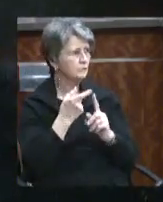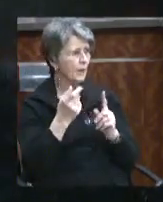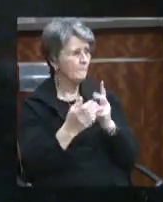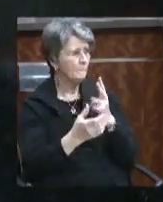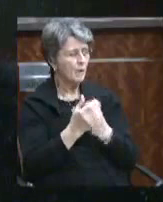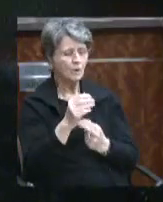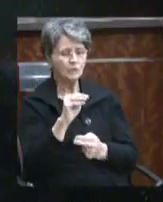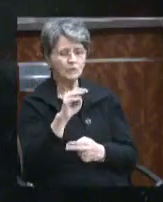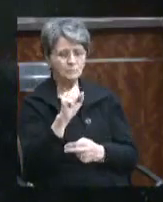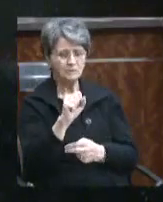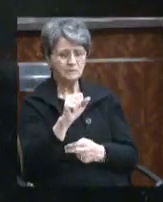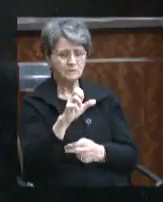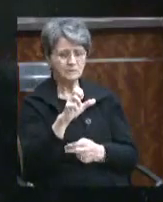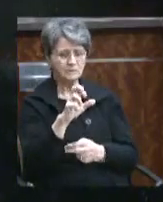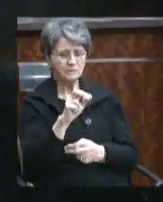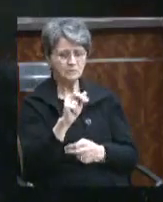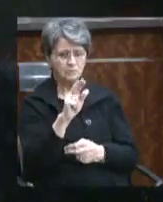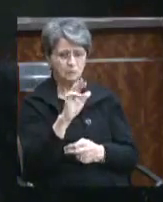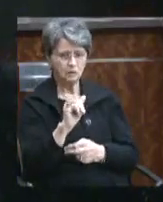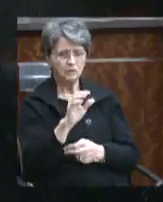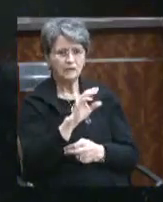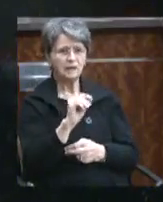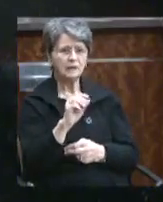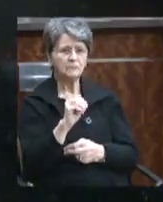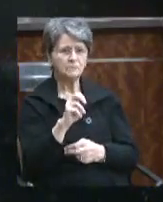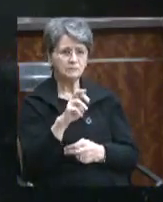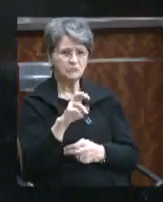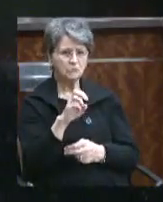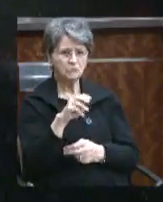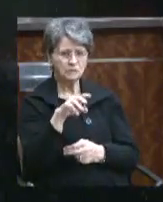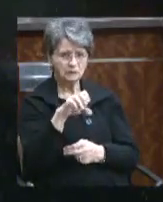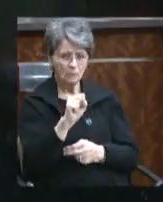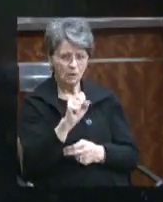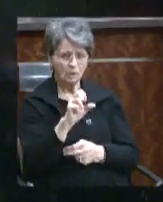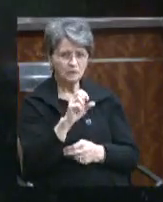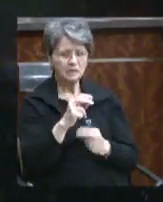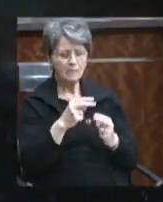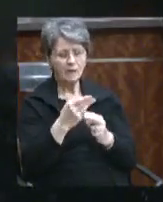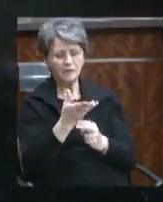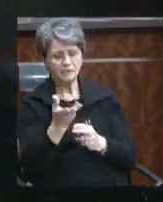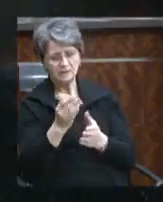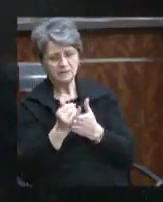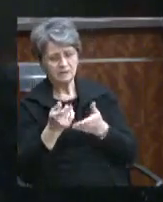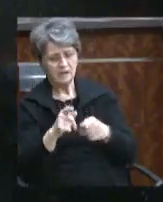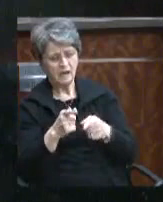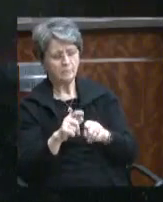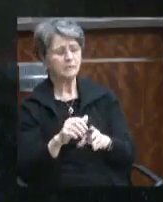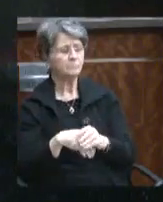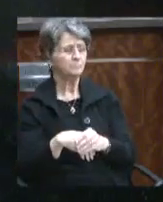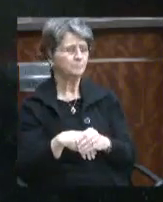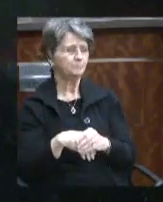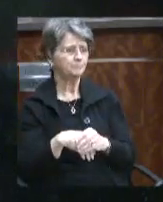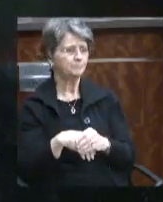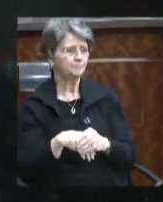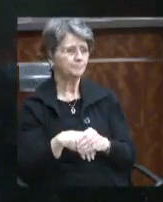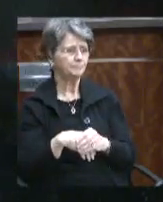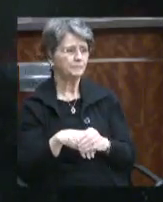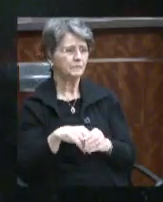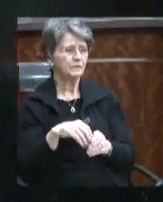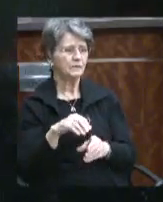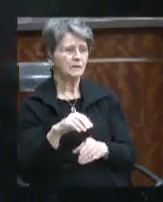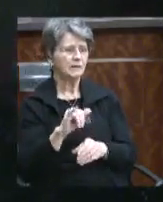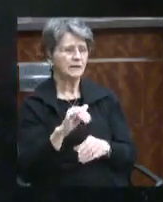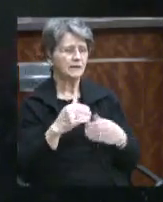Ms. Creary and Mr. Smalls on things that took place there. So I did have the opportunity